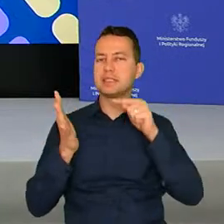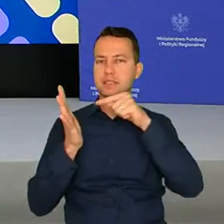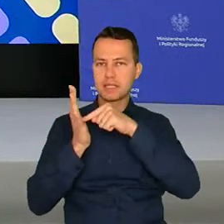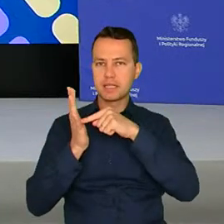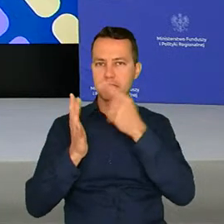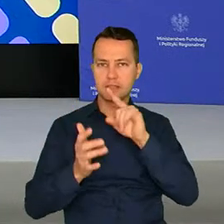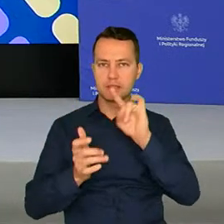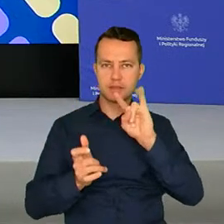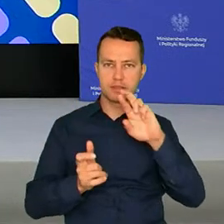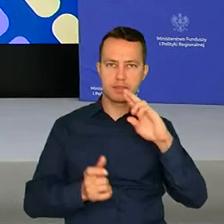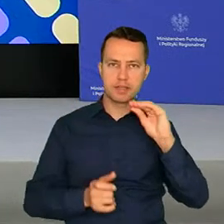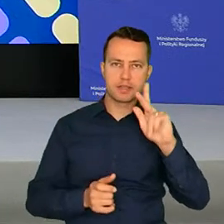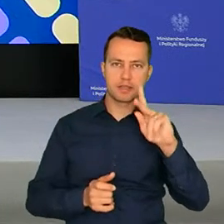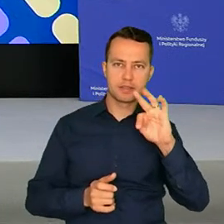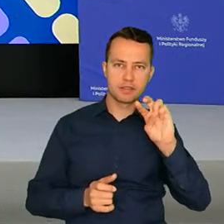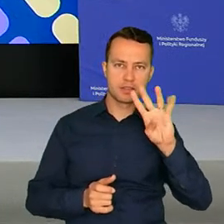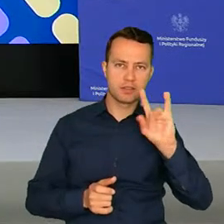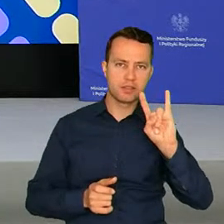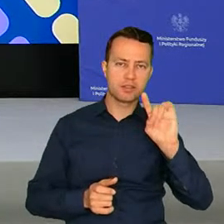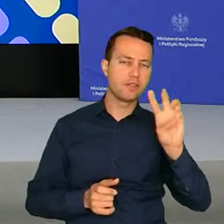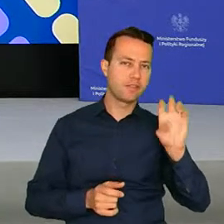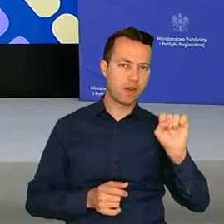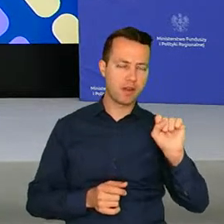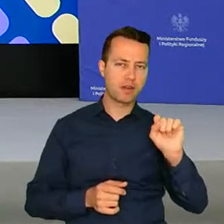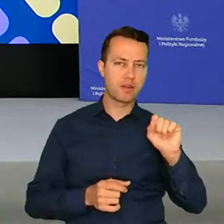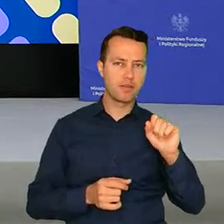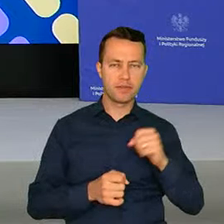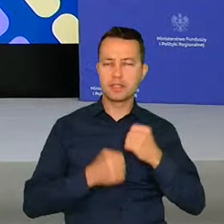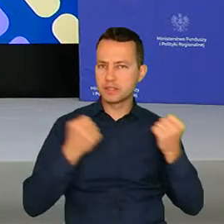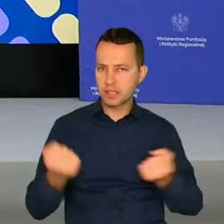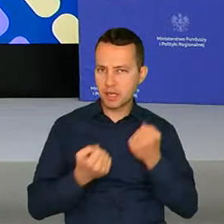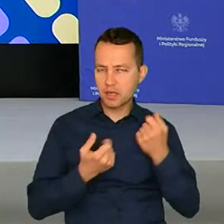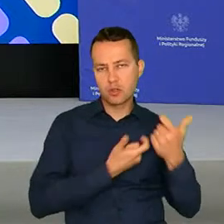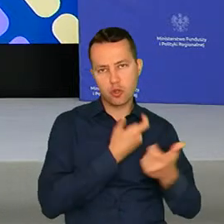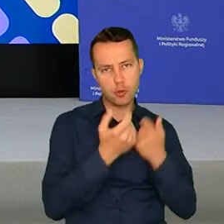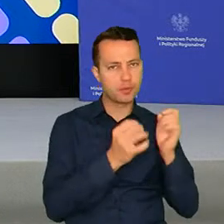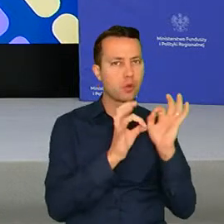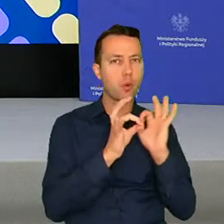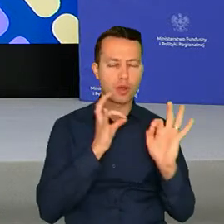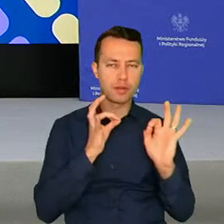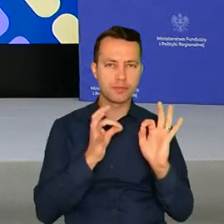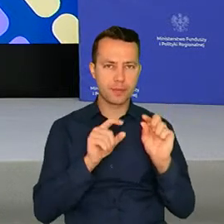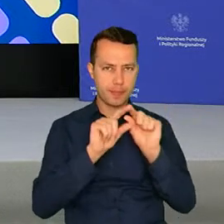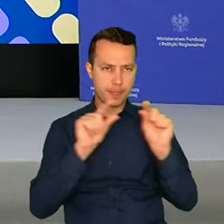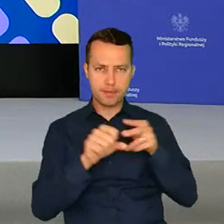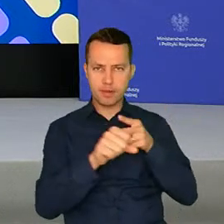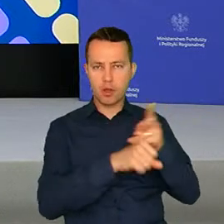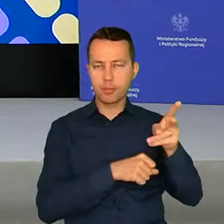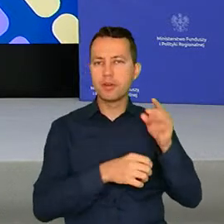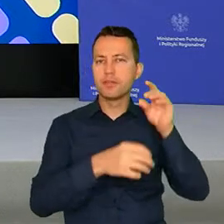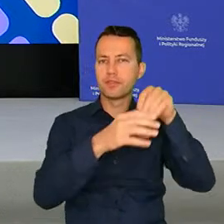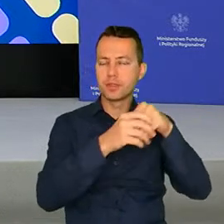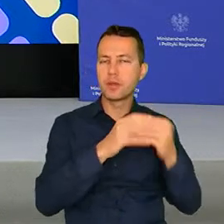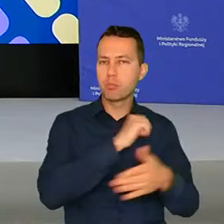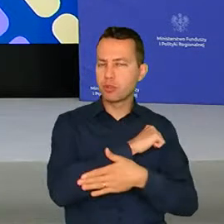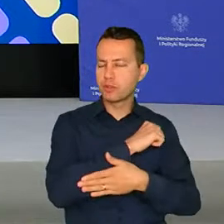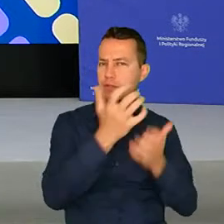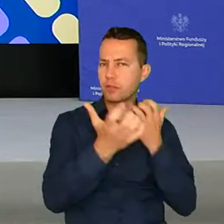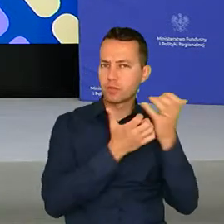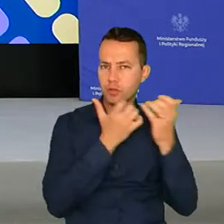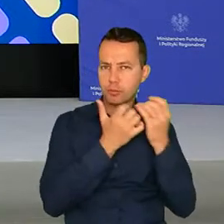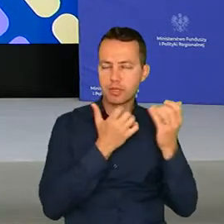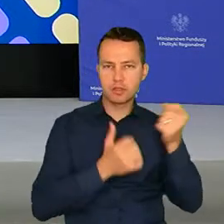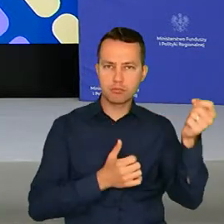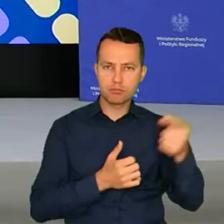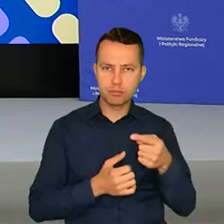so Corporate Sustainability Due Diligence Directive, and we will present basic